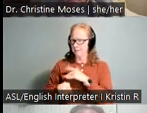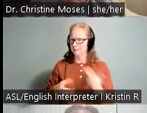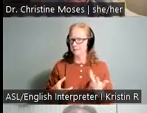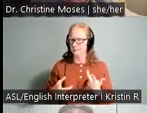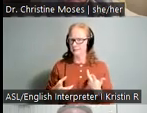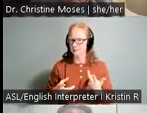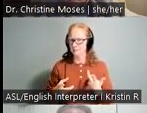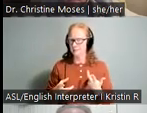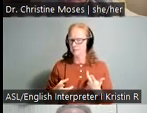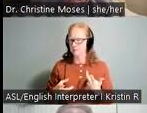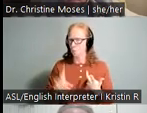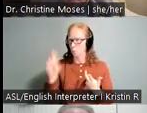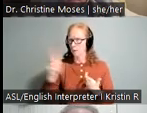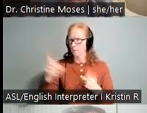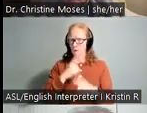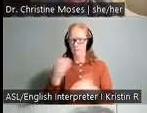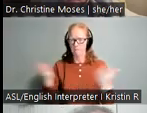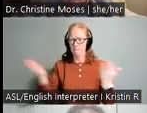sort of imagining those coming from.